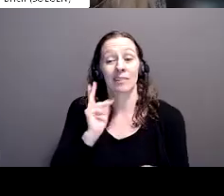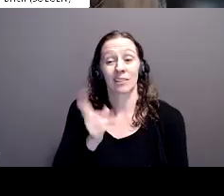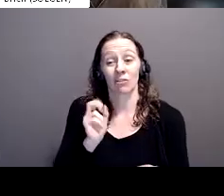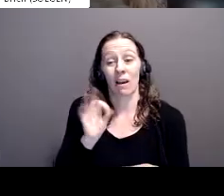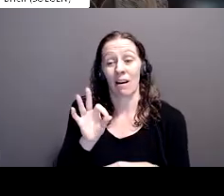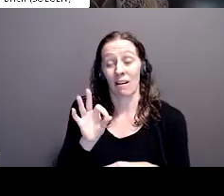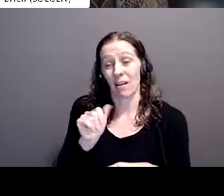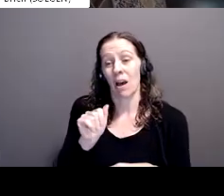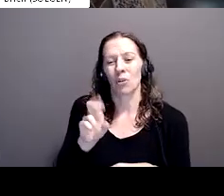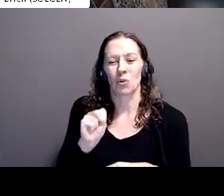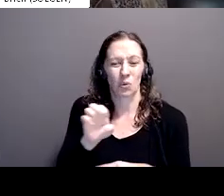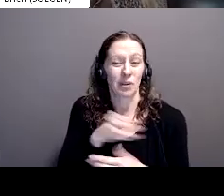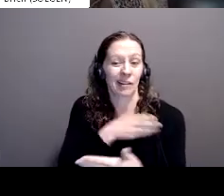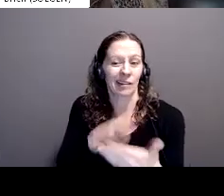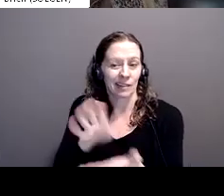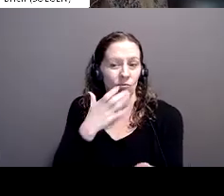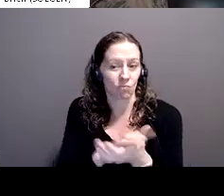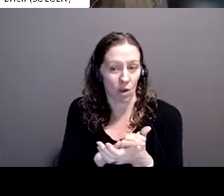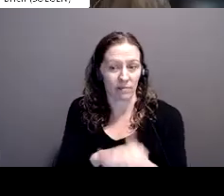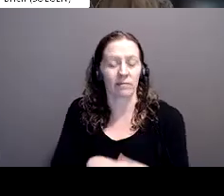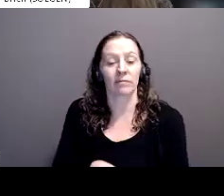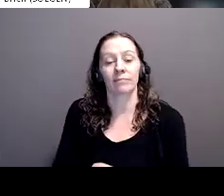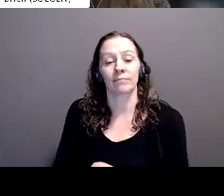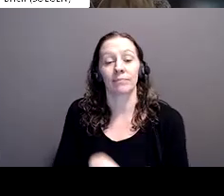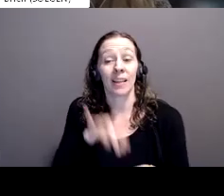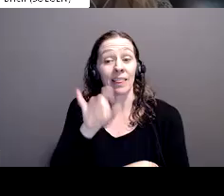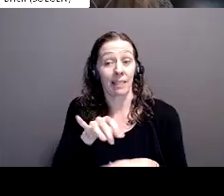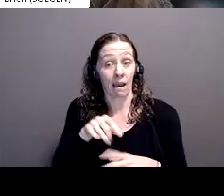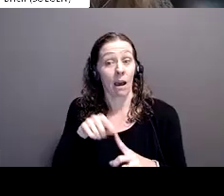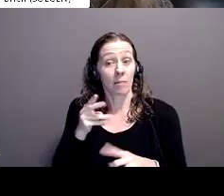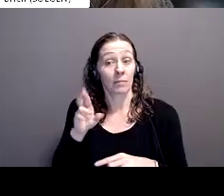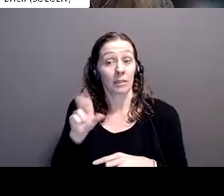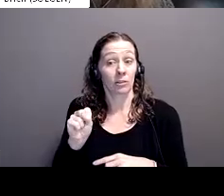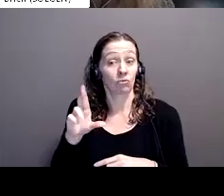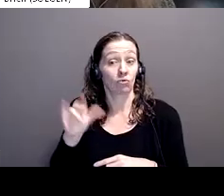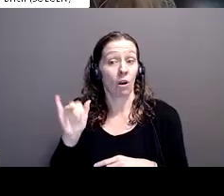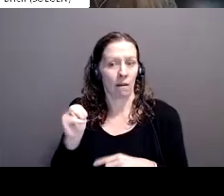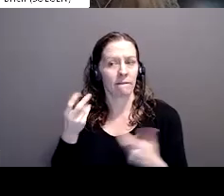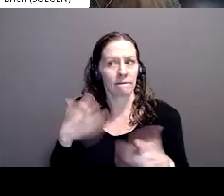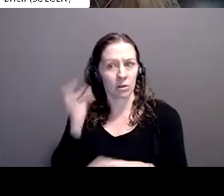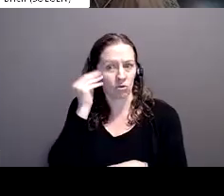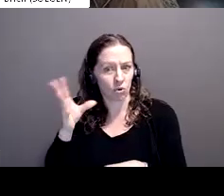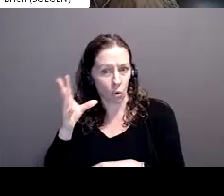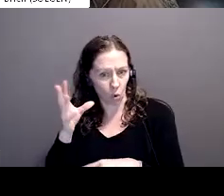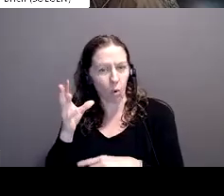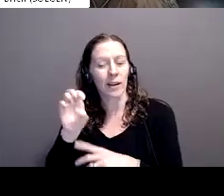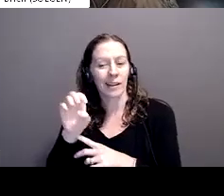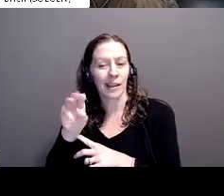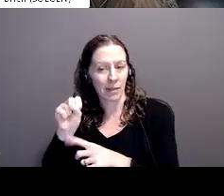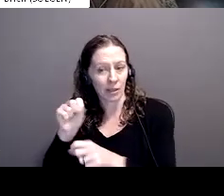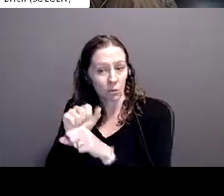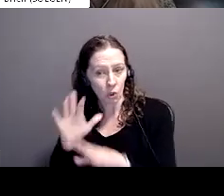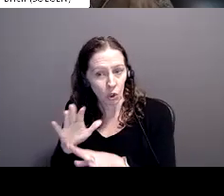was recounted to EMS workers by Mrs. Ryan, but also by some family members who,